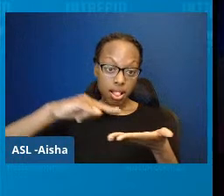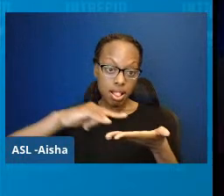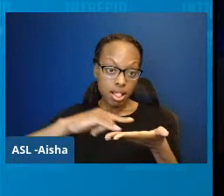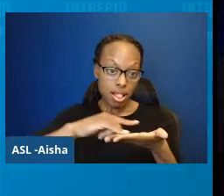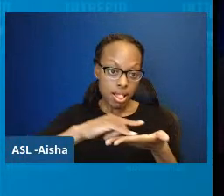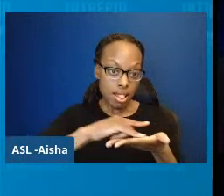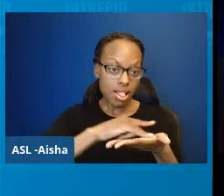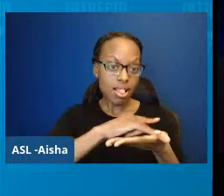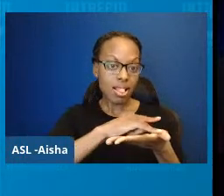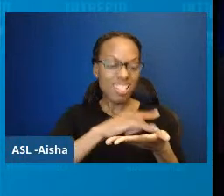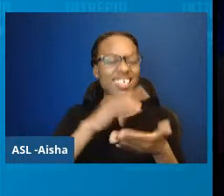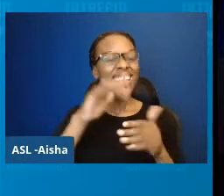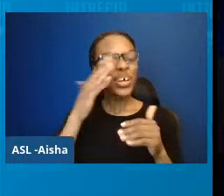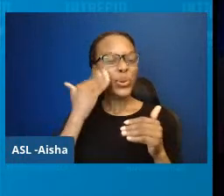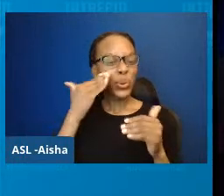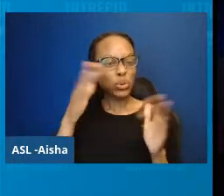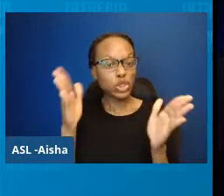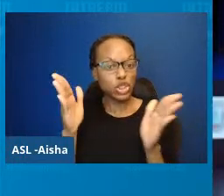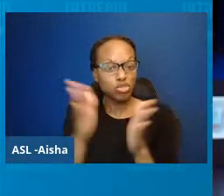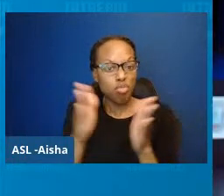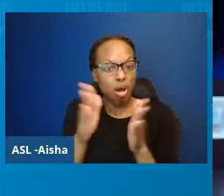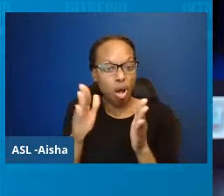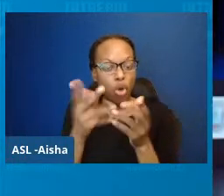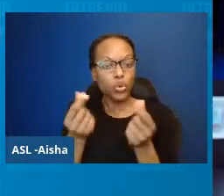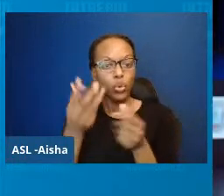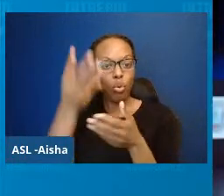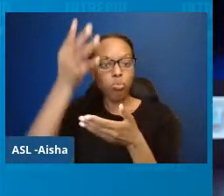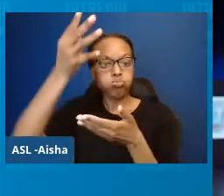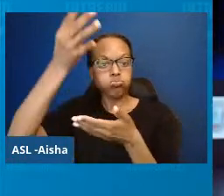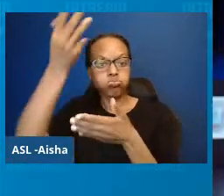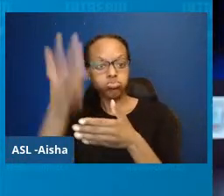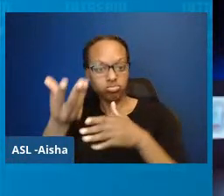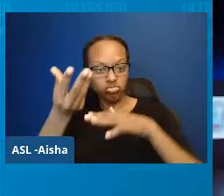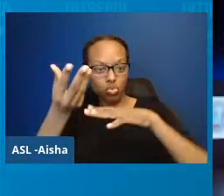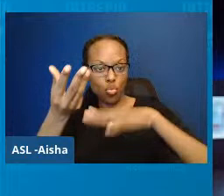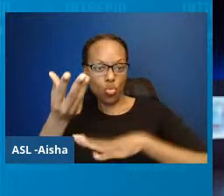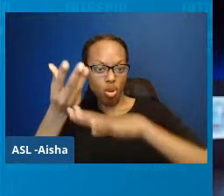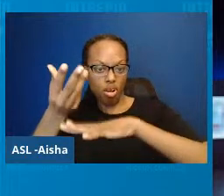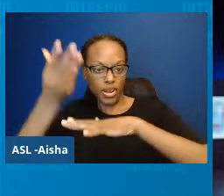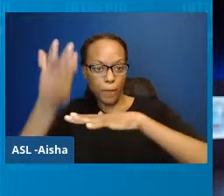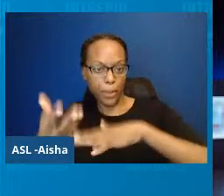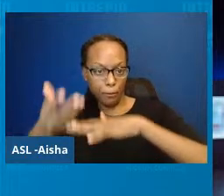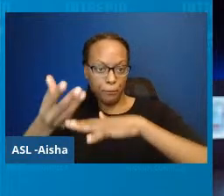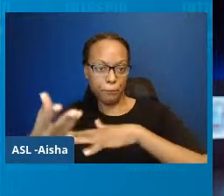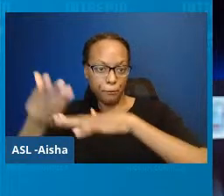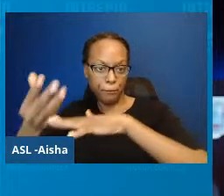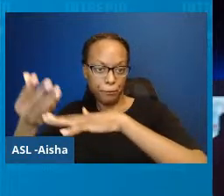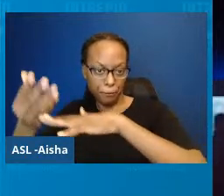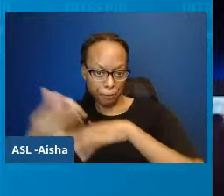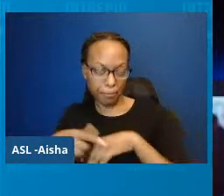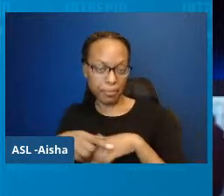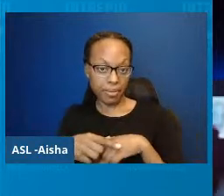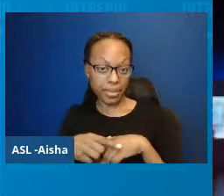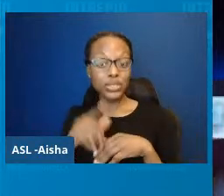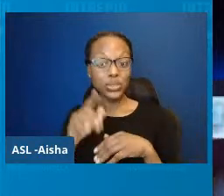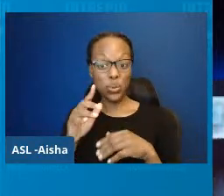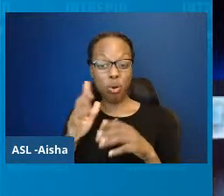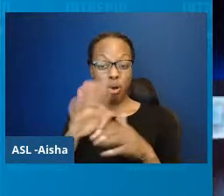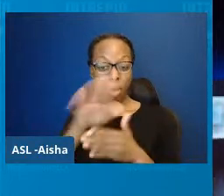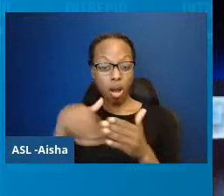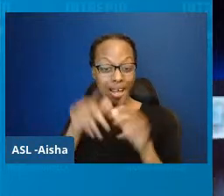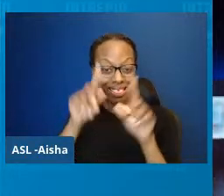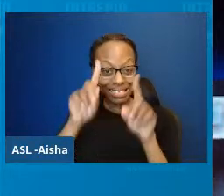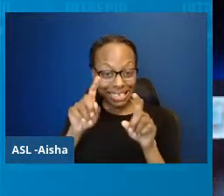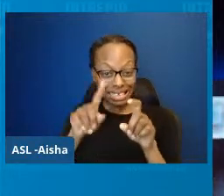of smaller capsules splashing down in the ocean? Of all of the important testing the Enterprise did, the approach and landing